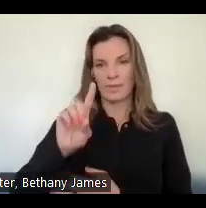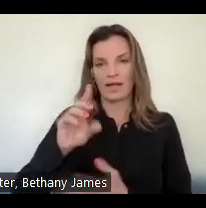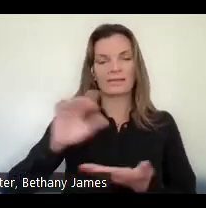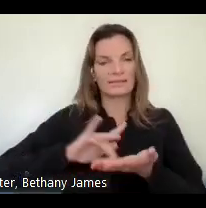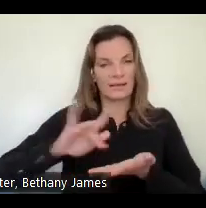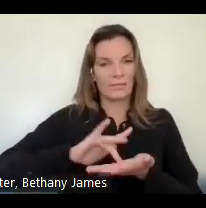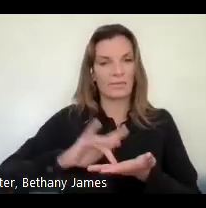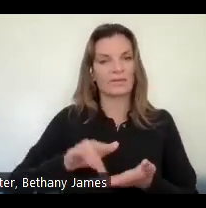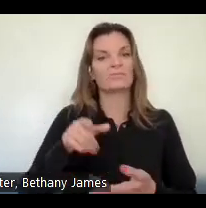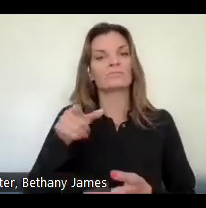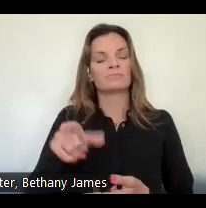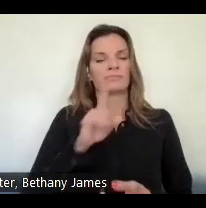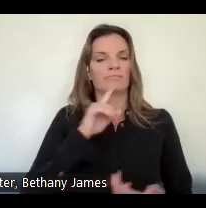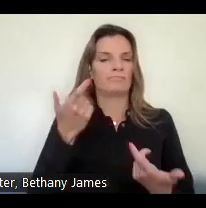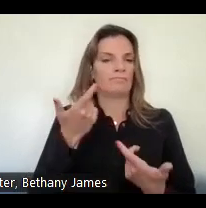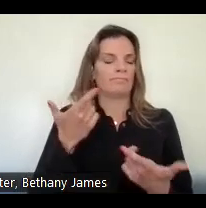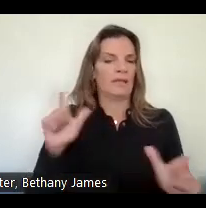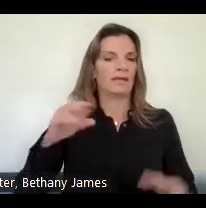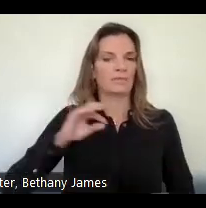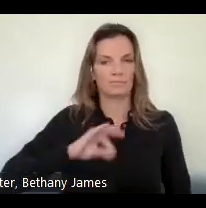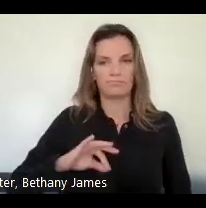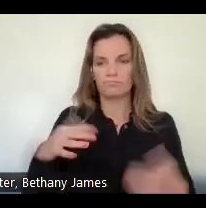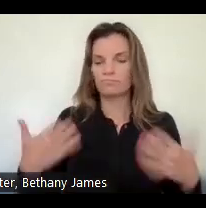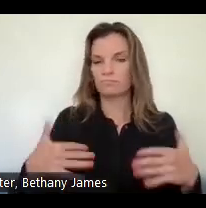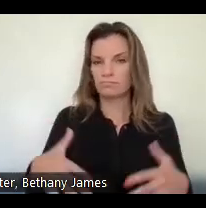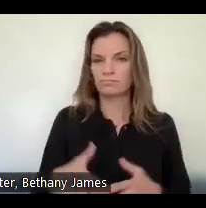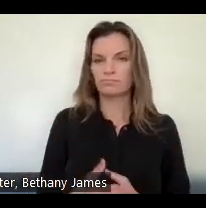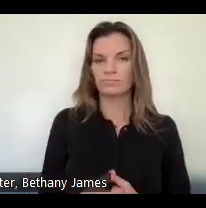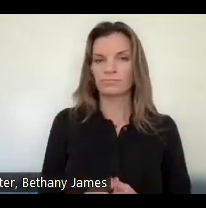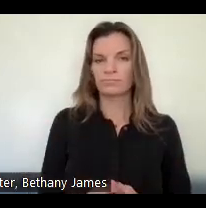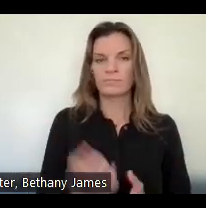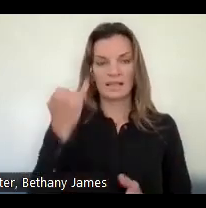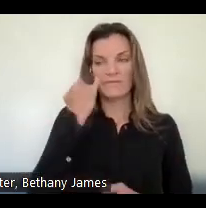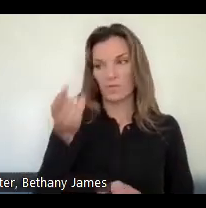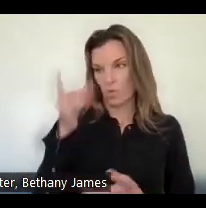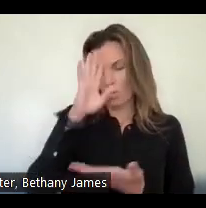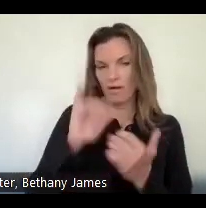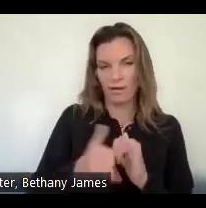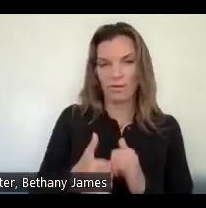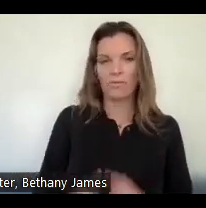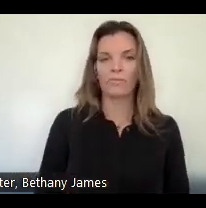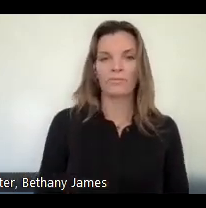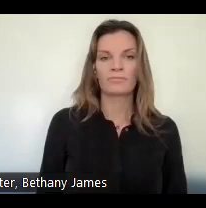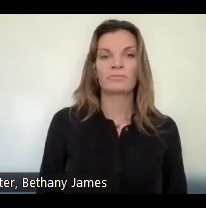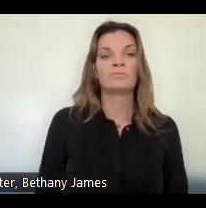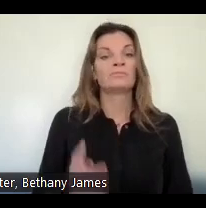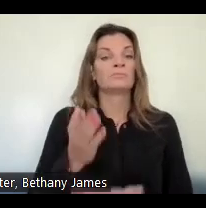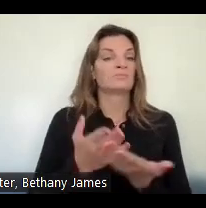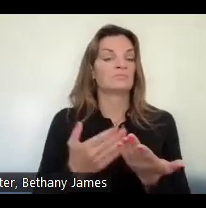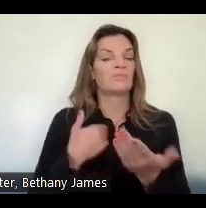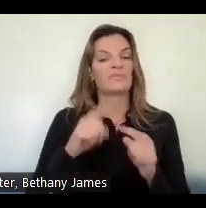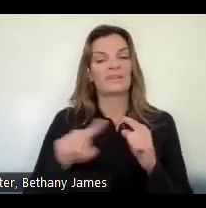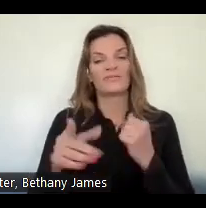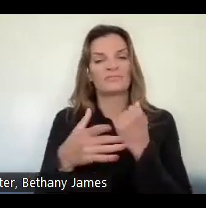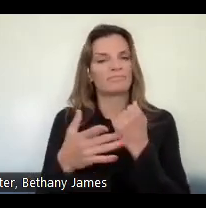an extremely useful method for an individual who can use them. Some of them are very simple. They can be